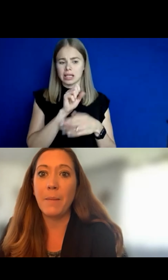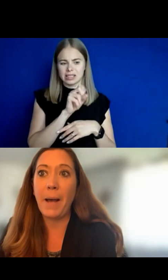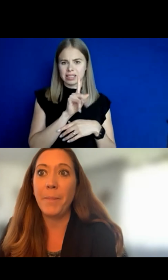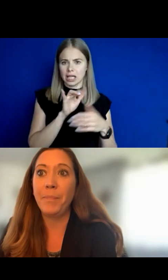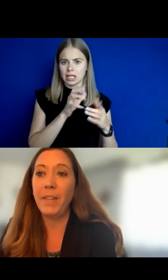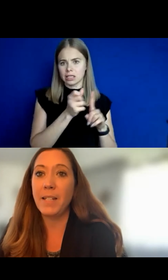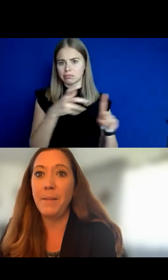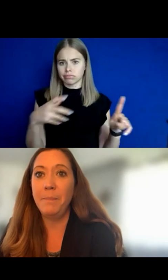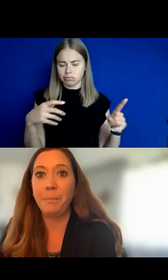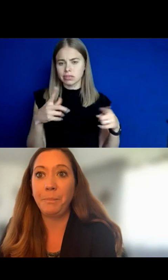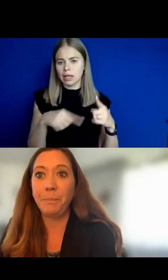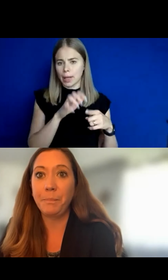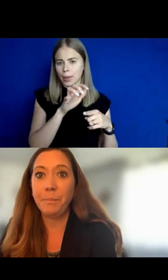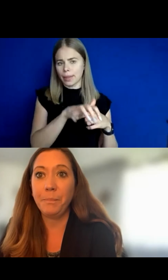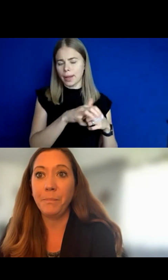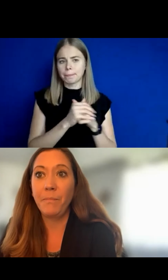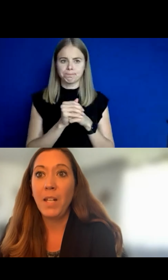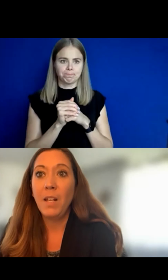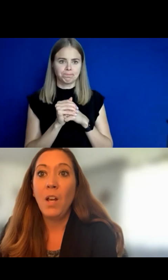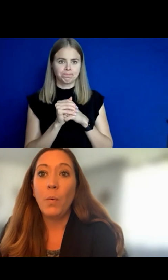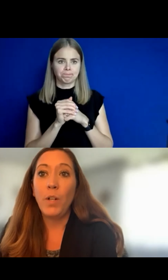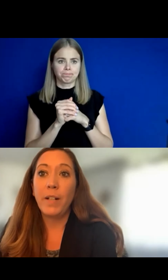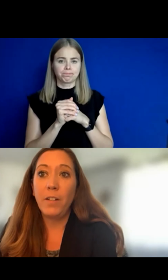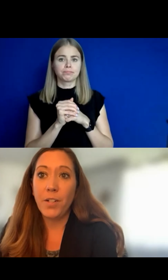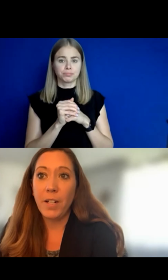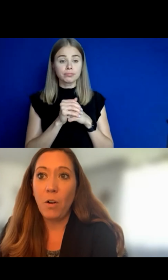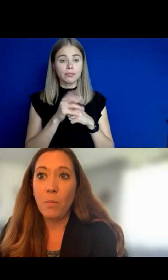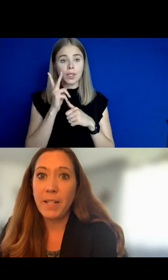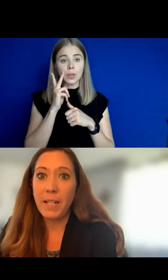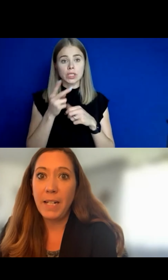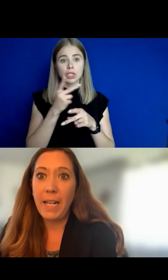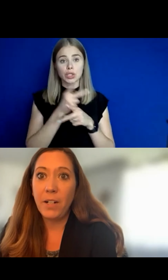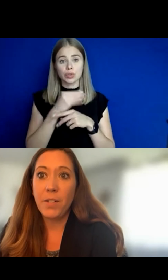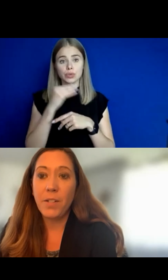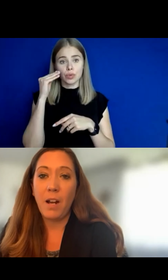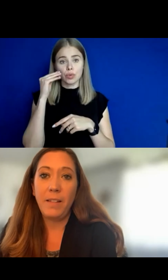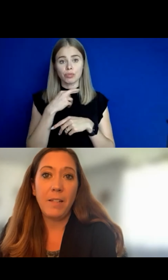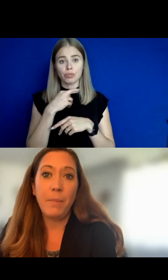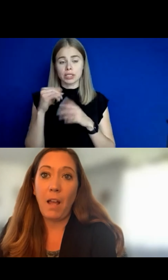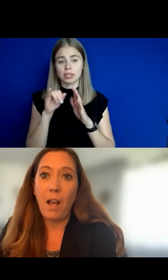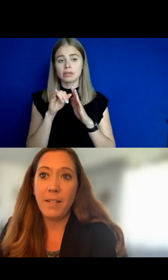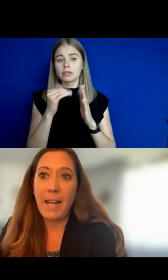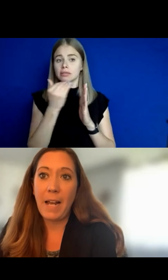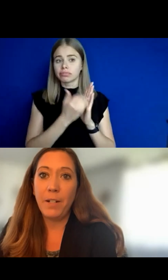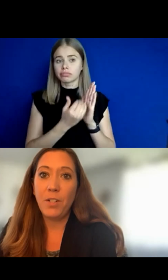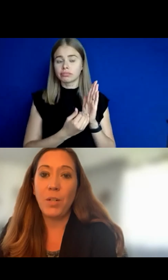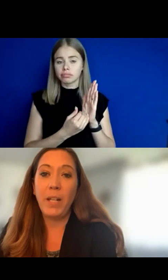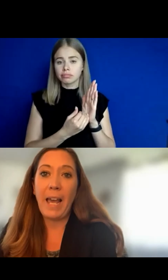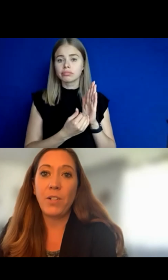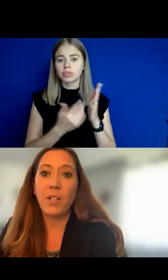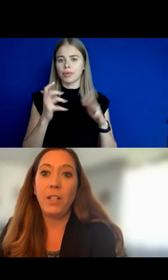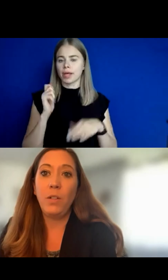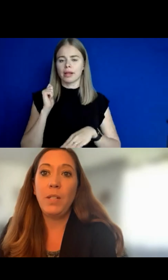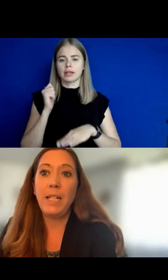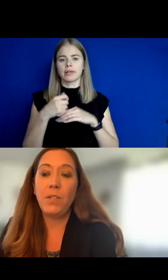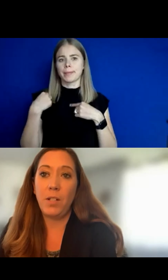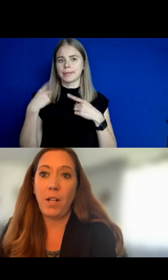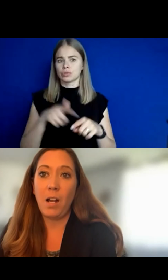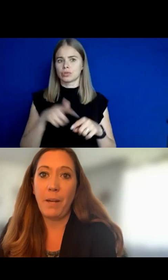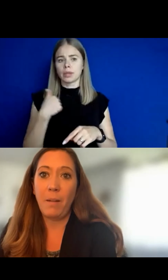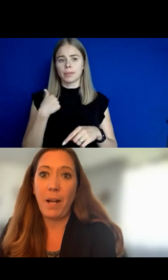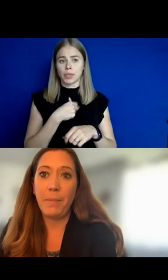extensively about. Next slide. When you look at the nursing home risk indicators, these have been long established. We actually use